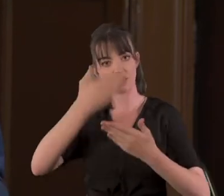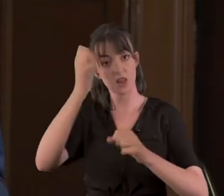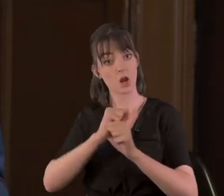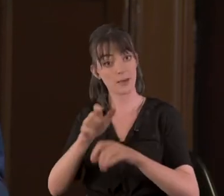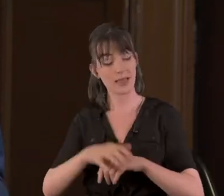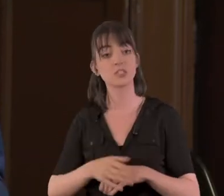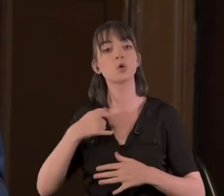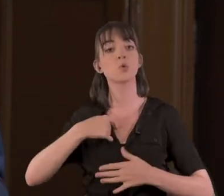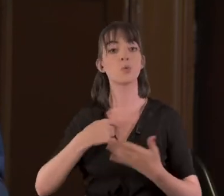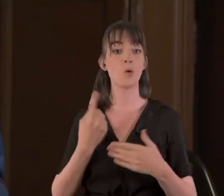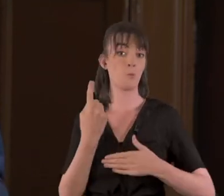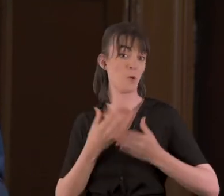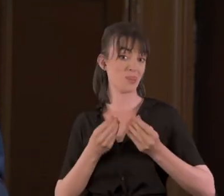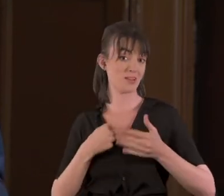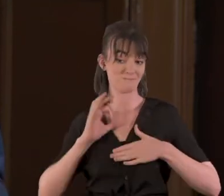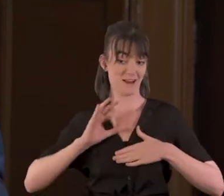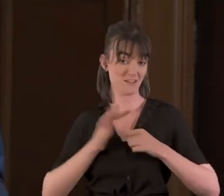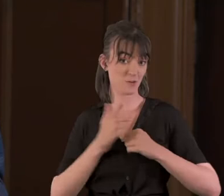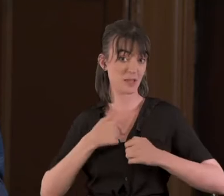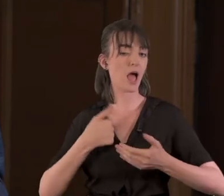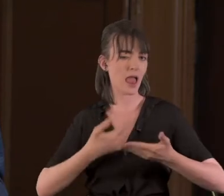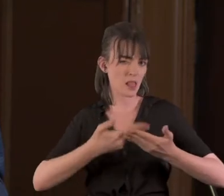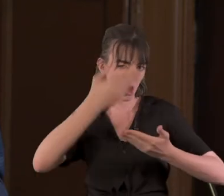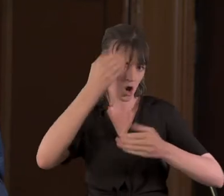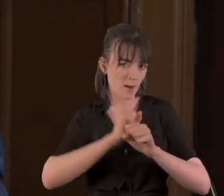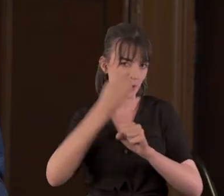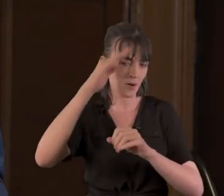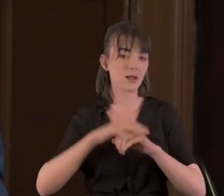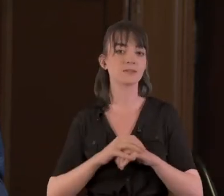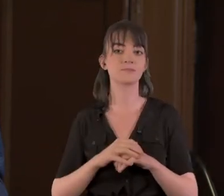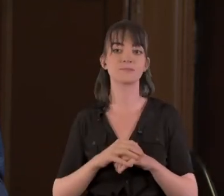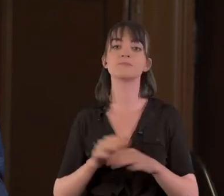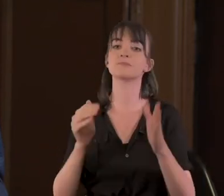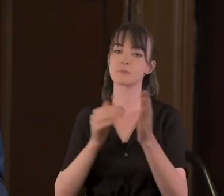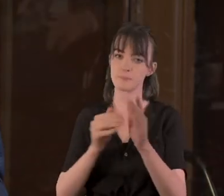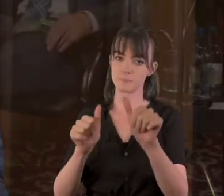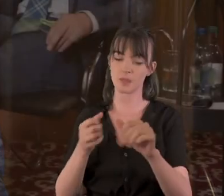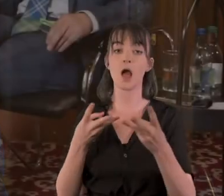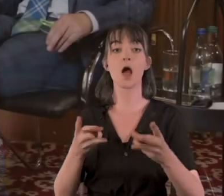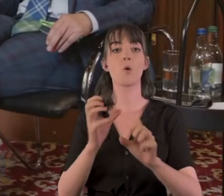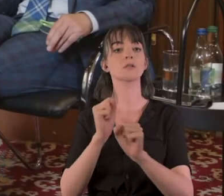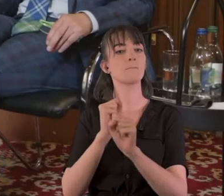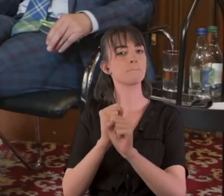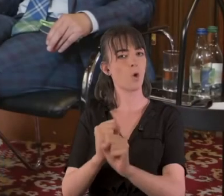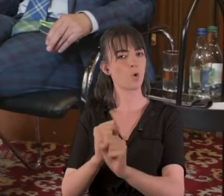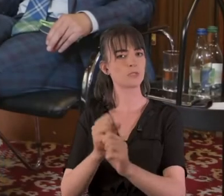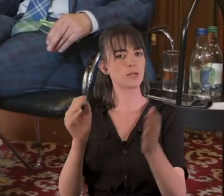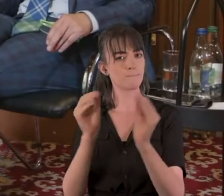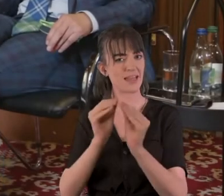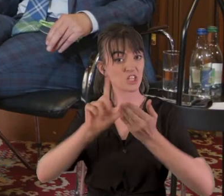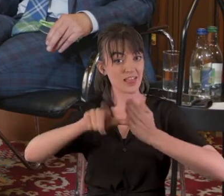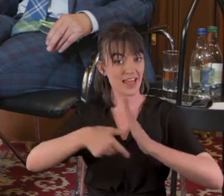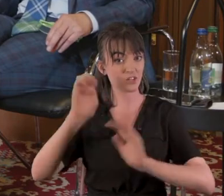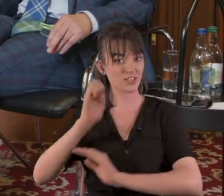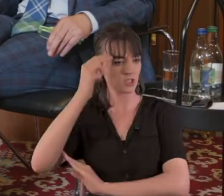my case is that I've learned a little bit along the way. Mm-hmm. I want to come back, Leahar, to that point about British understanding of this period of Irish